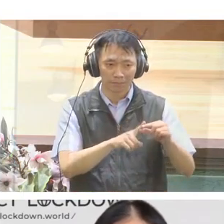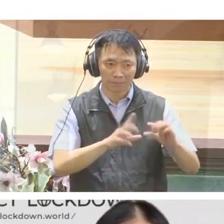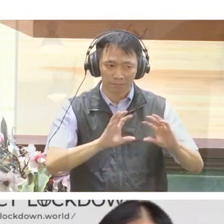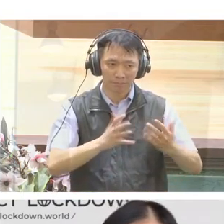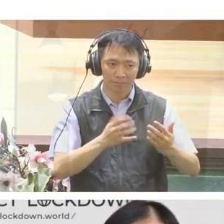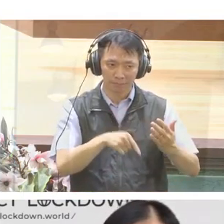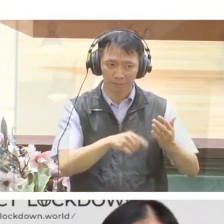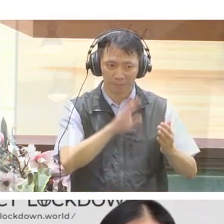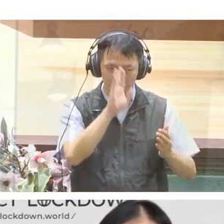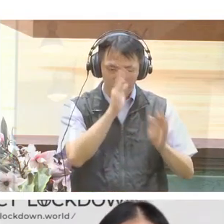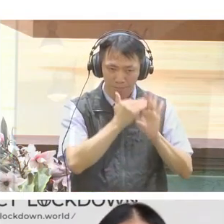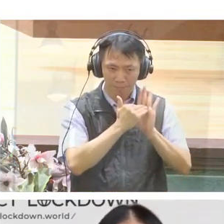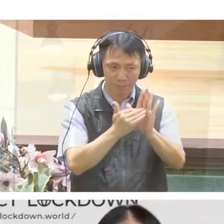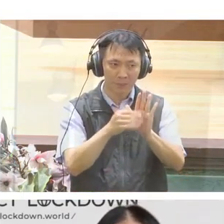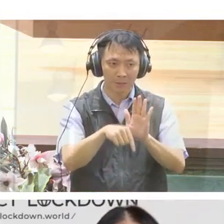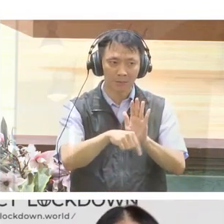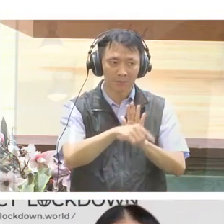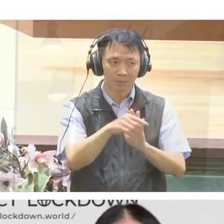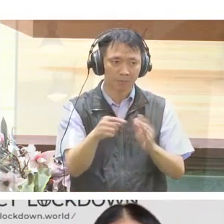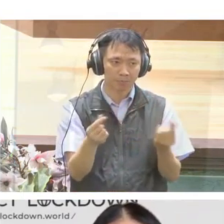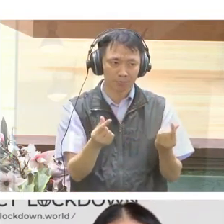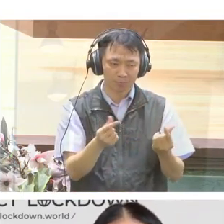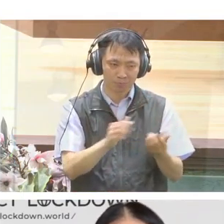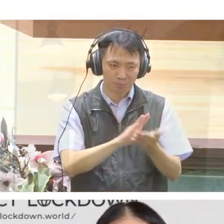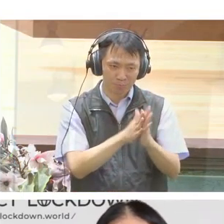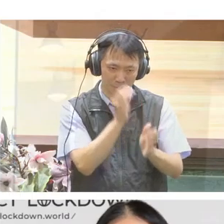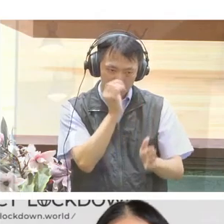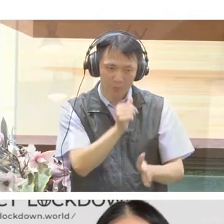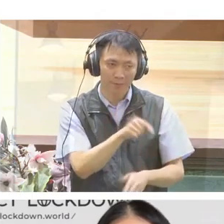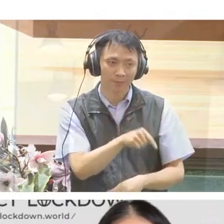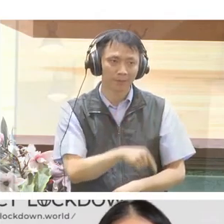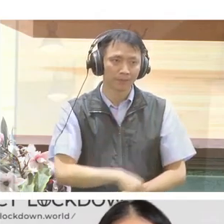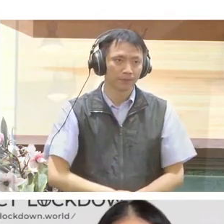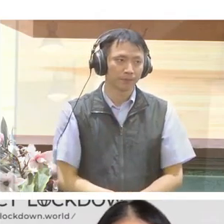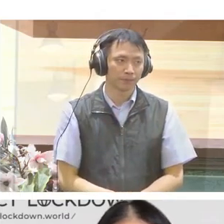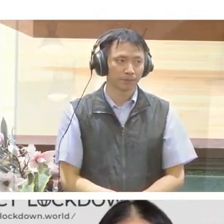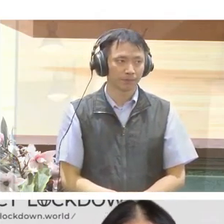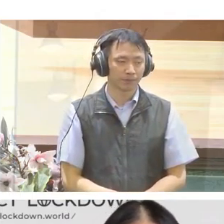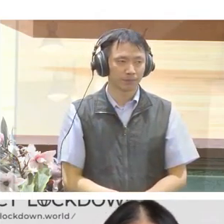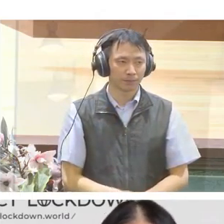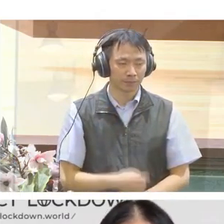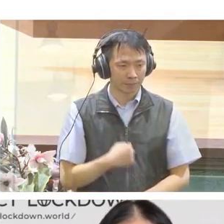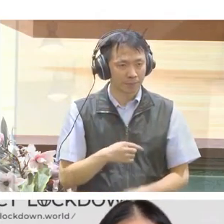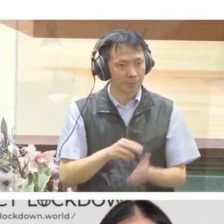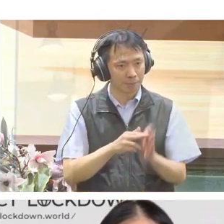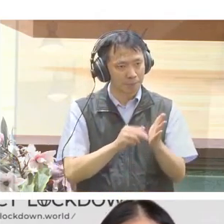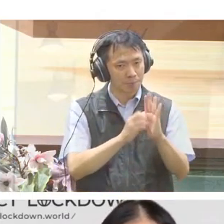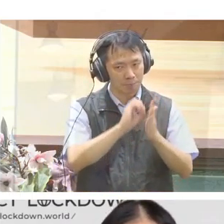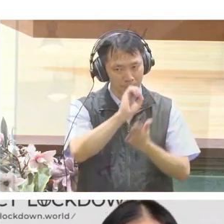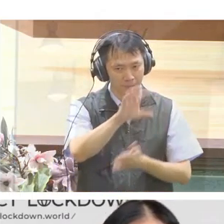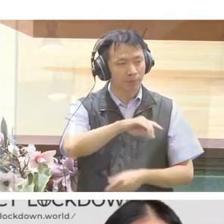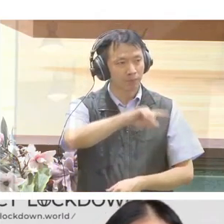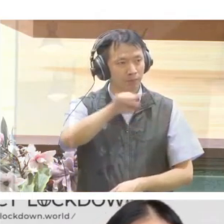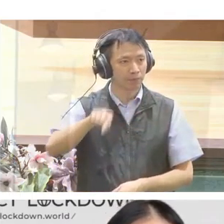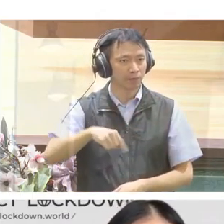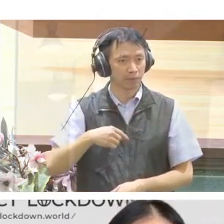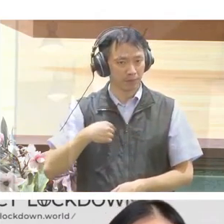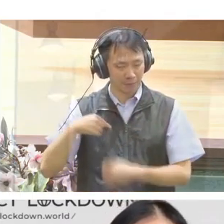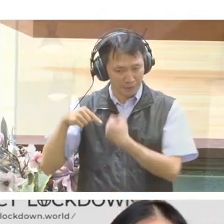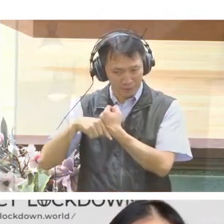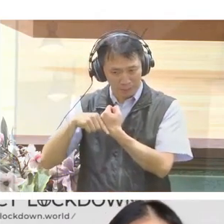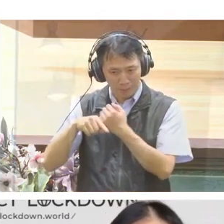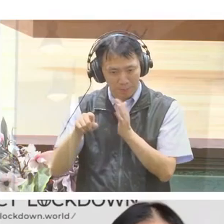from these interesting findings, I'd also like to share with you some challenges we faced during the research process.